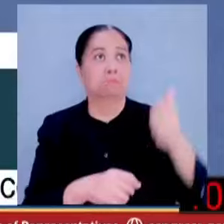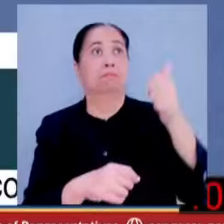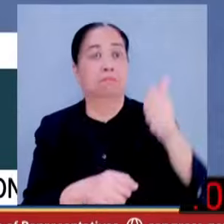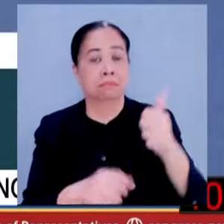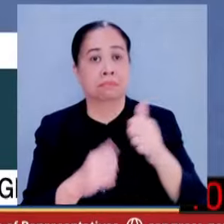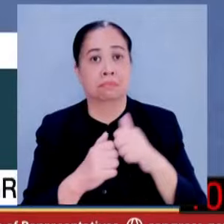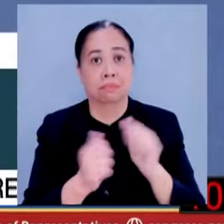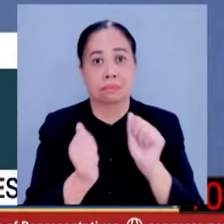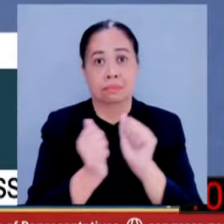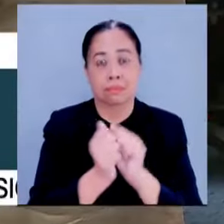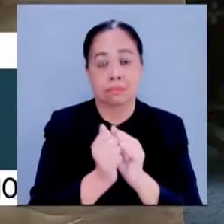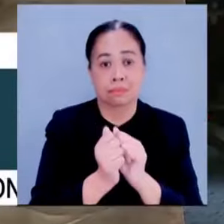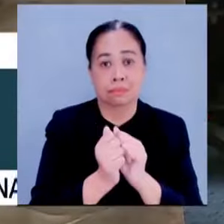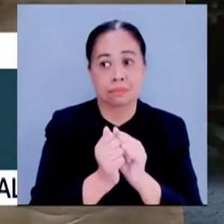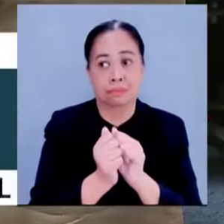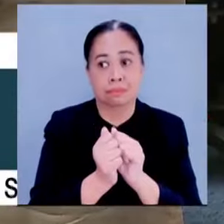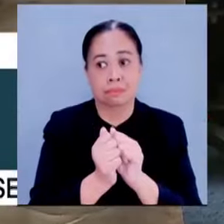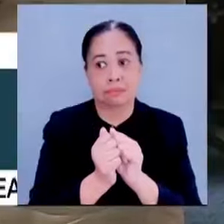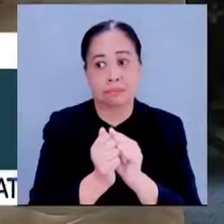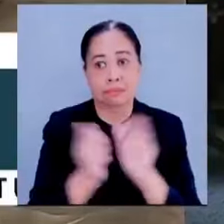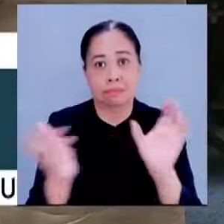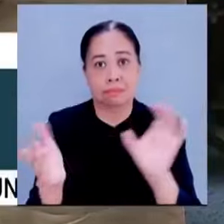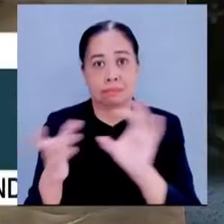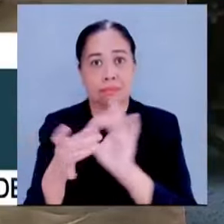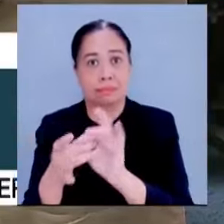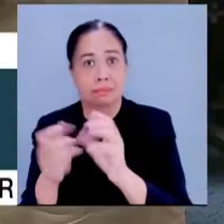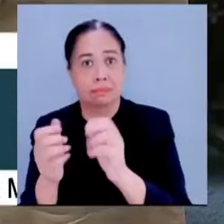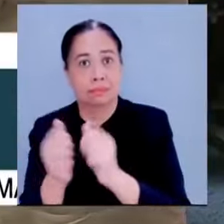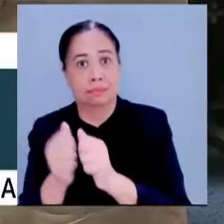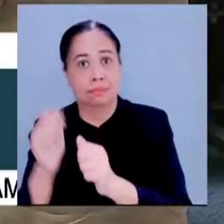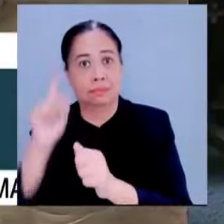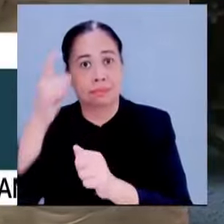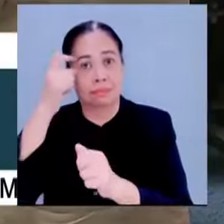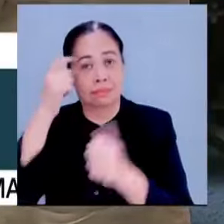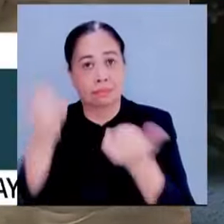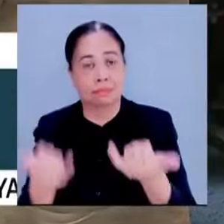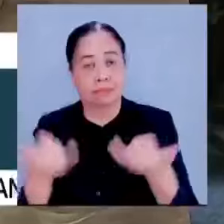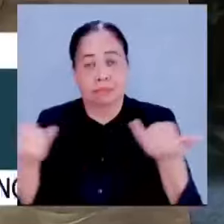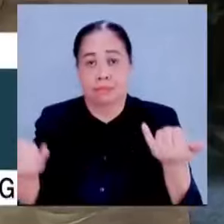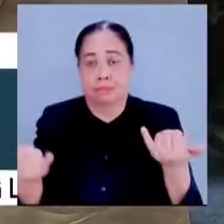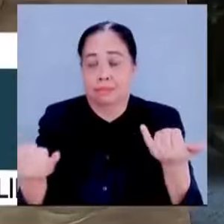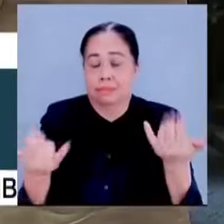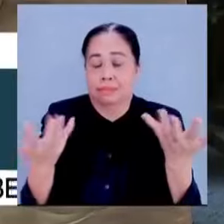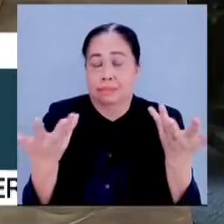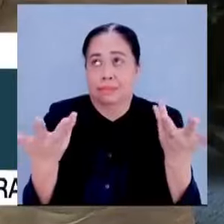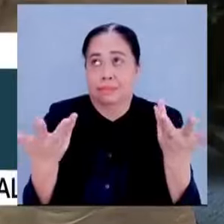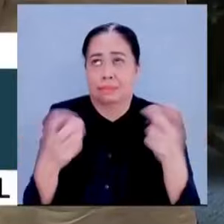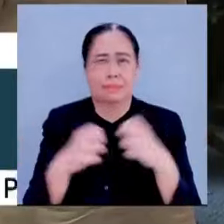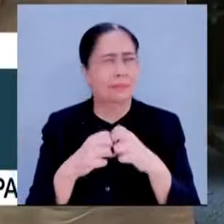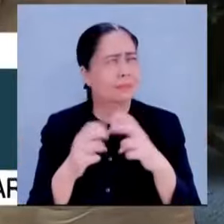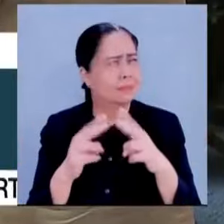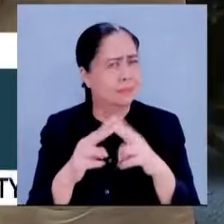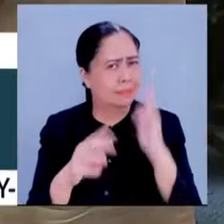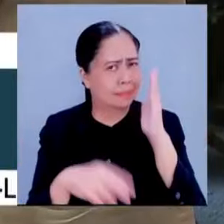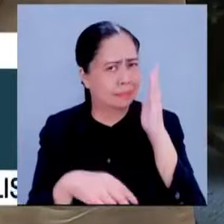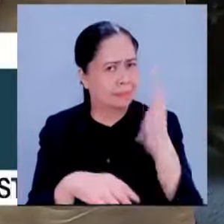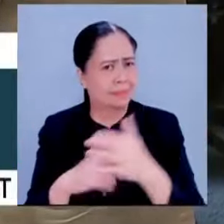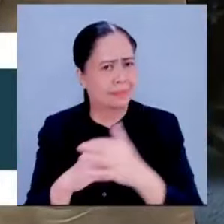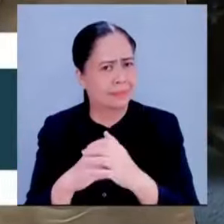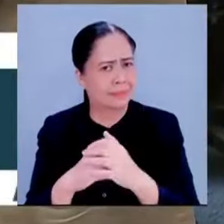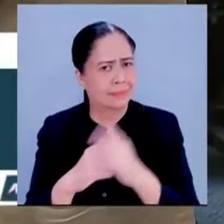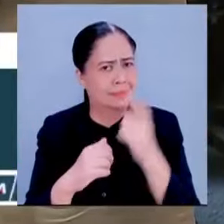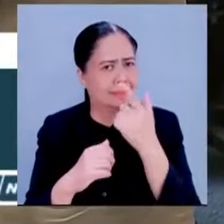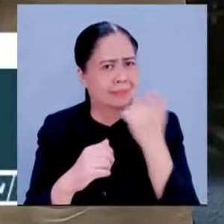are we going to coalesce with the administration right now? And and even in the future,